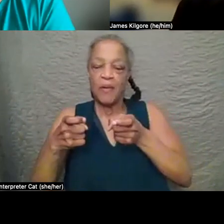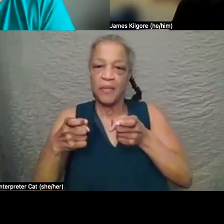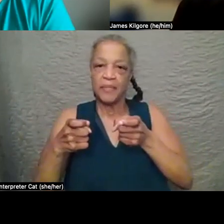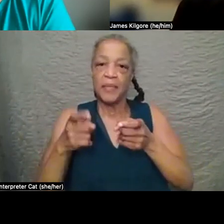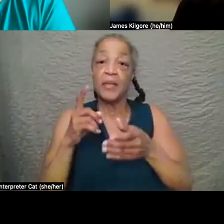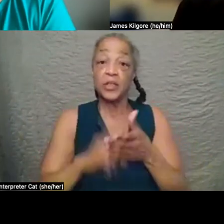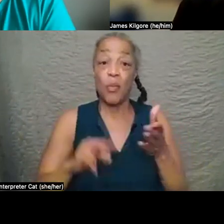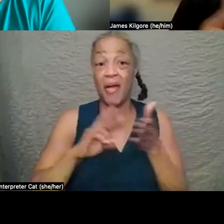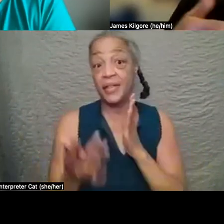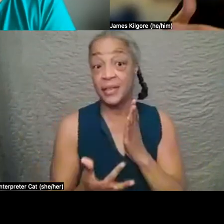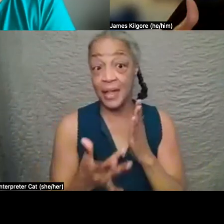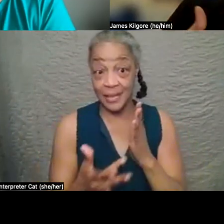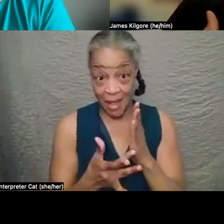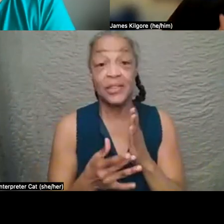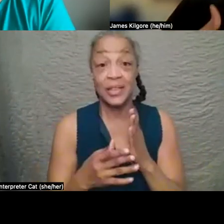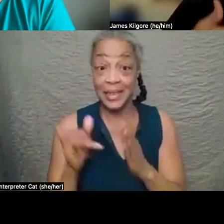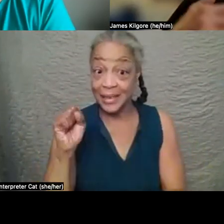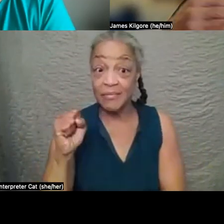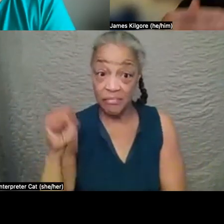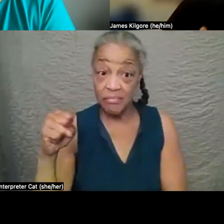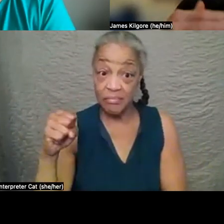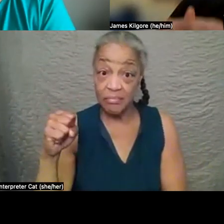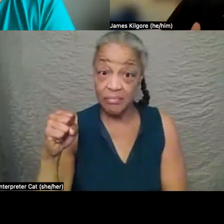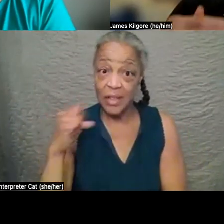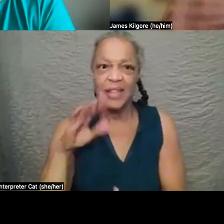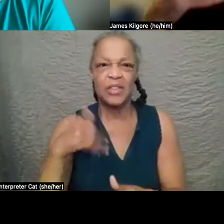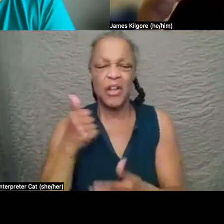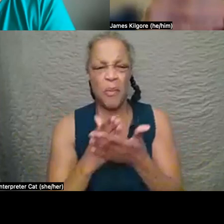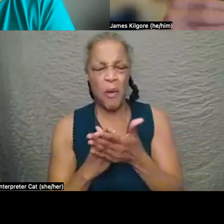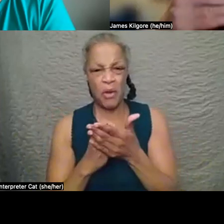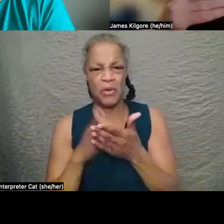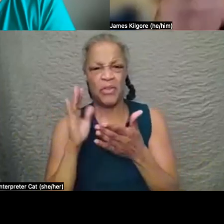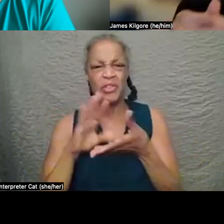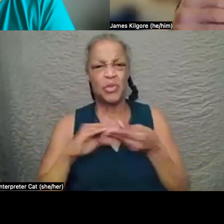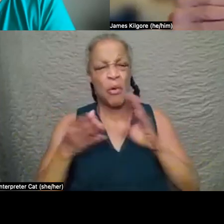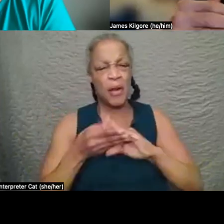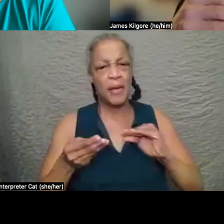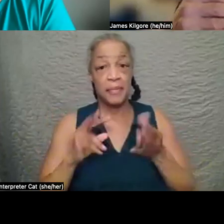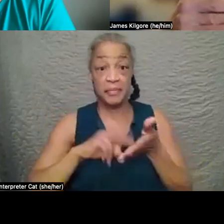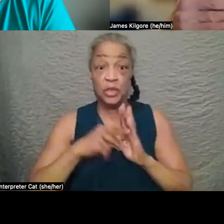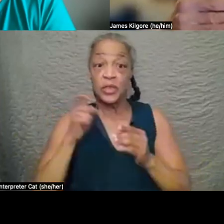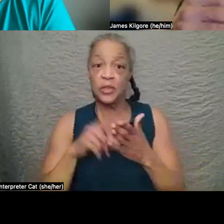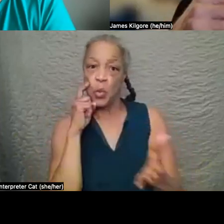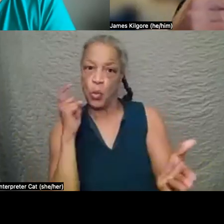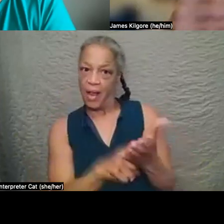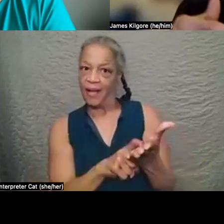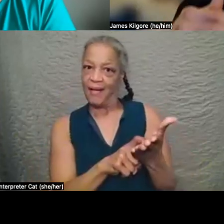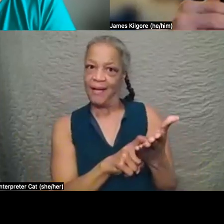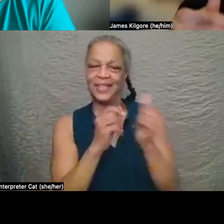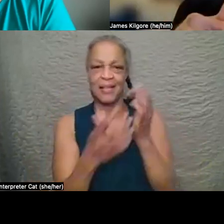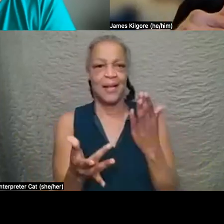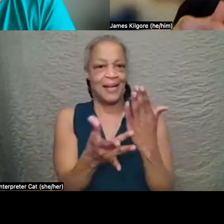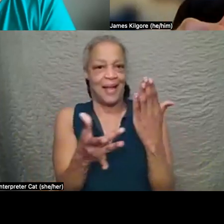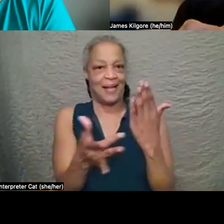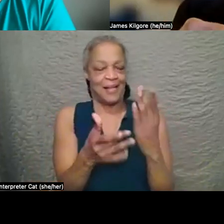this technology is after all. So I think there's another part to this, and that is we need to recognize that these technologies